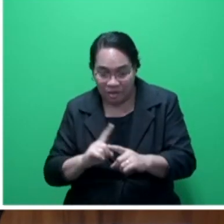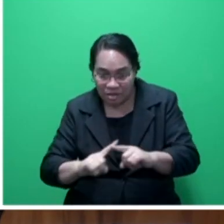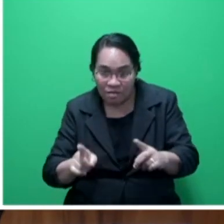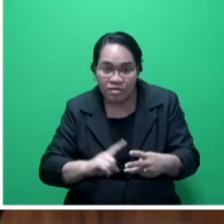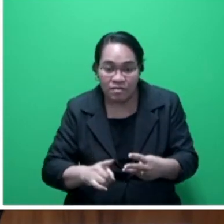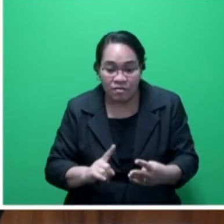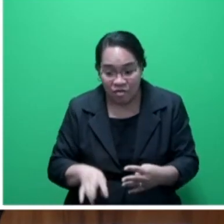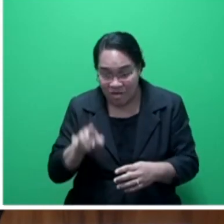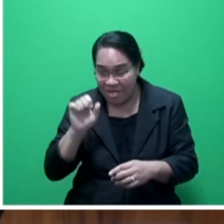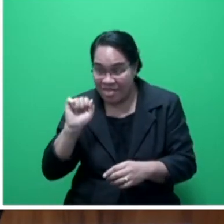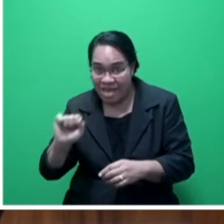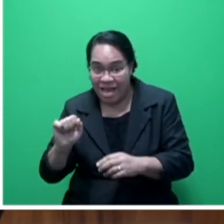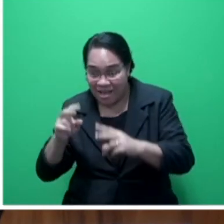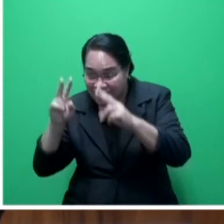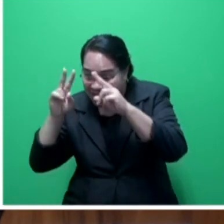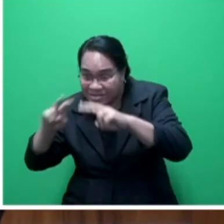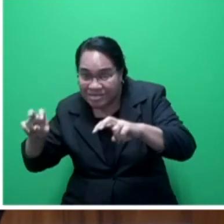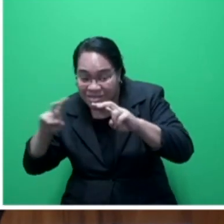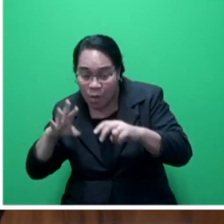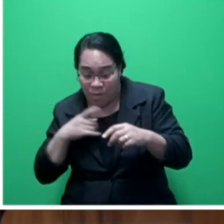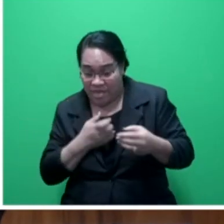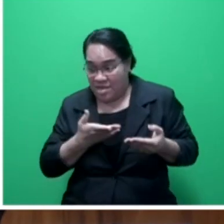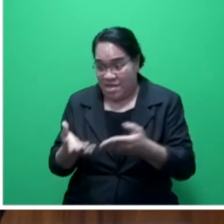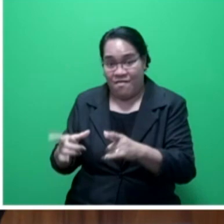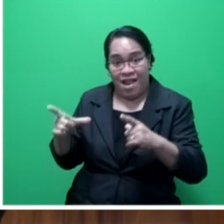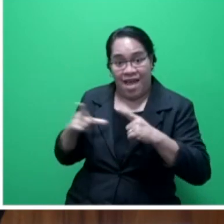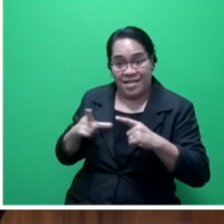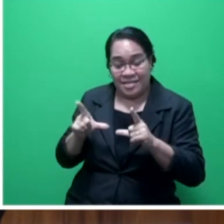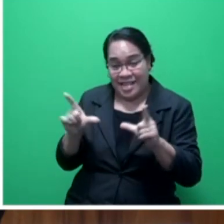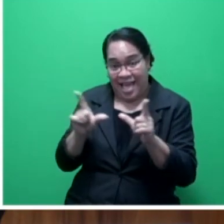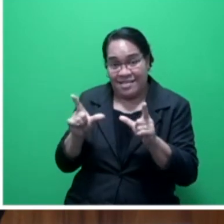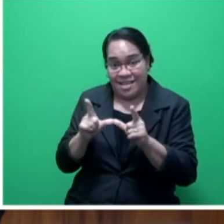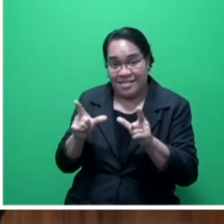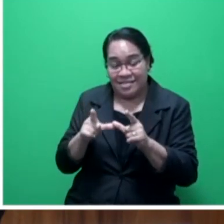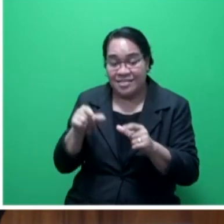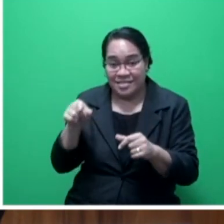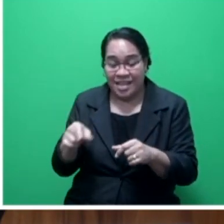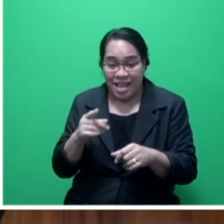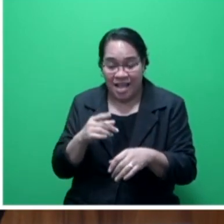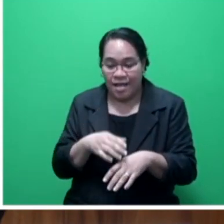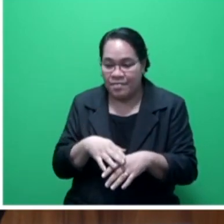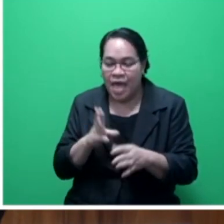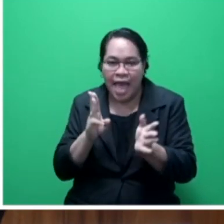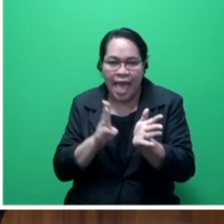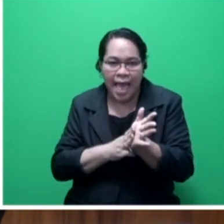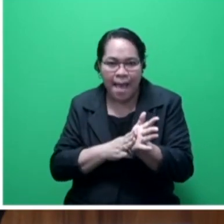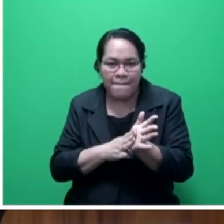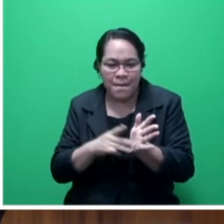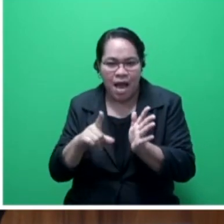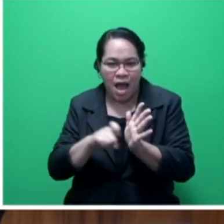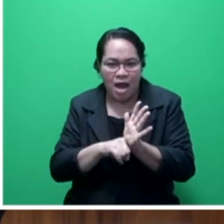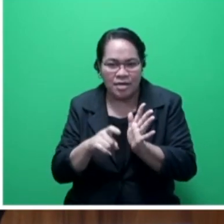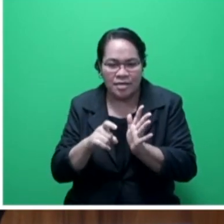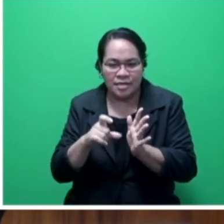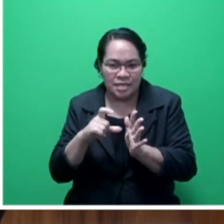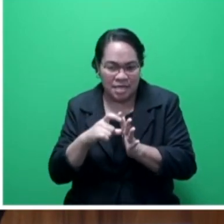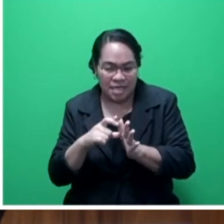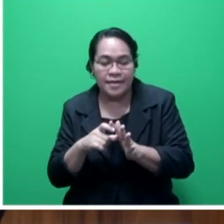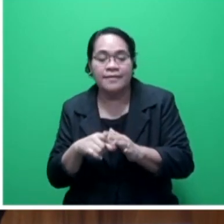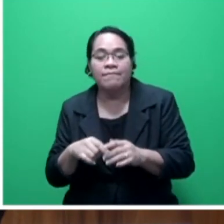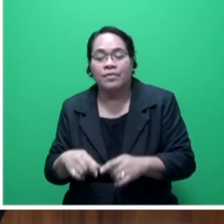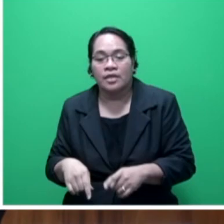exploration, when they give out this prospecting license, the Ministry of MRD, Mineral Resources Department, also